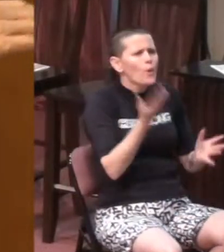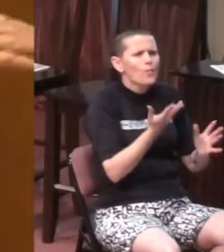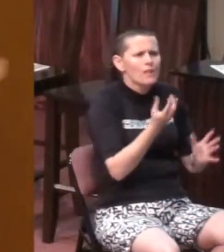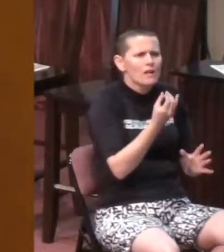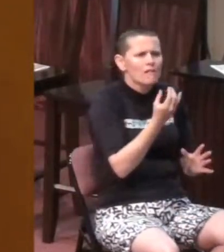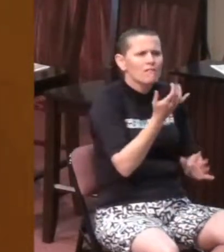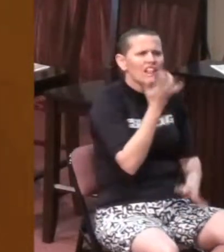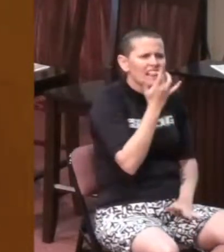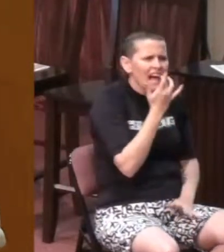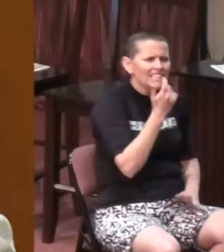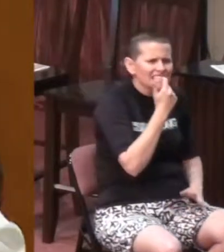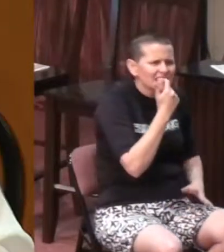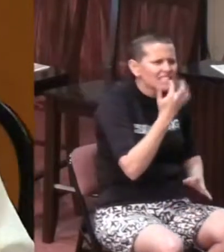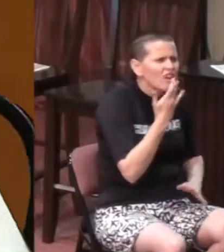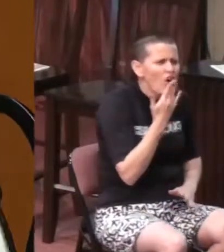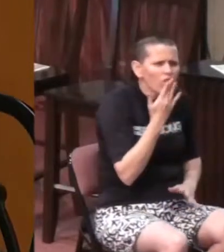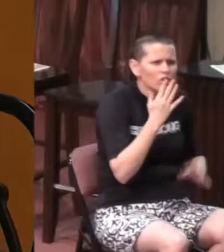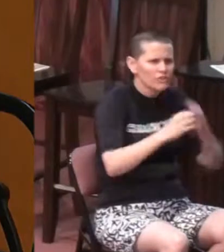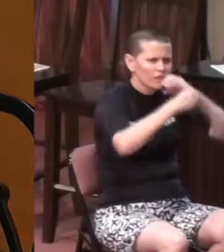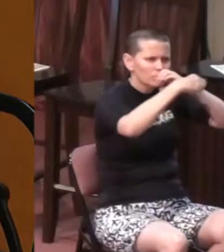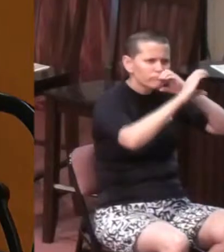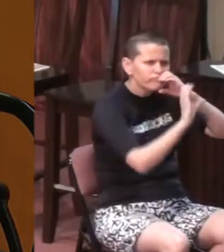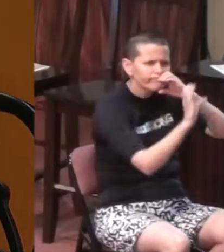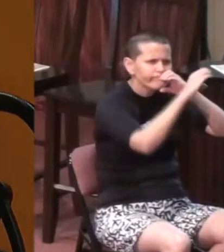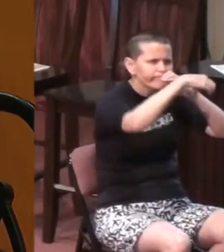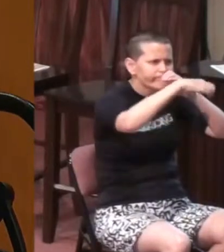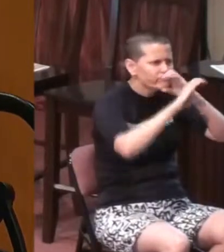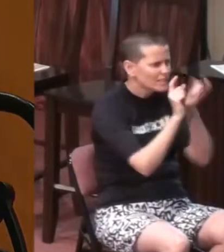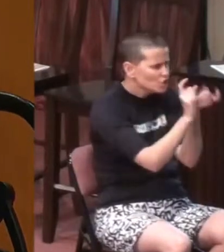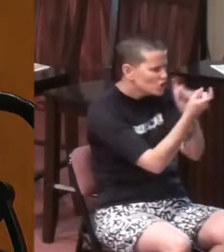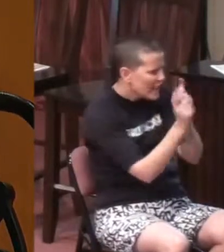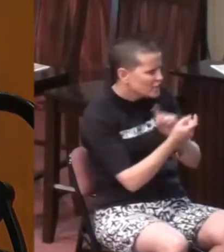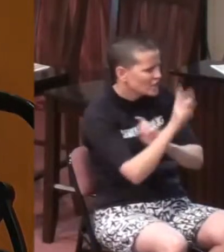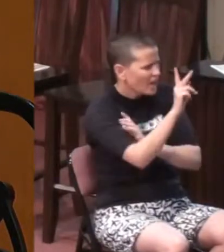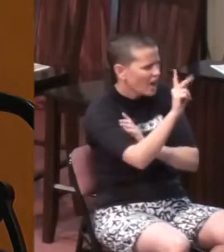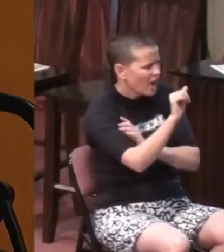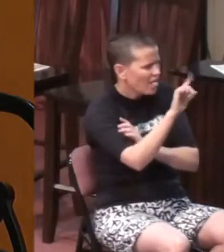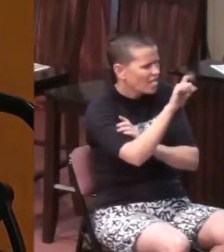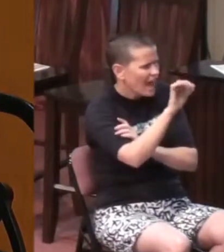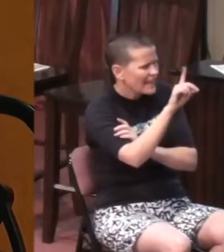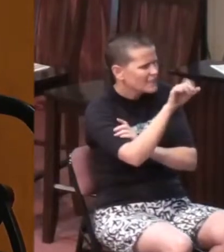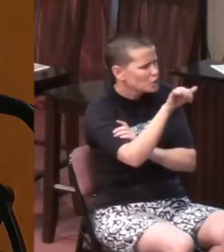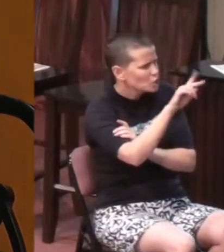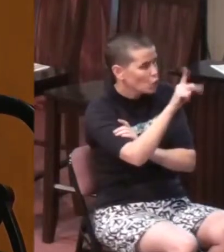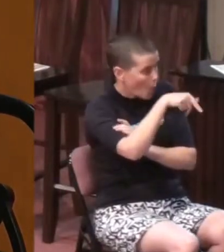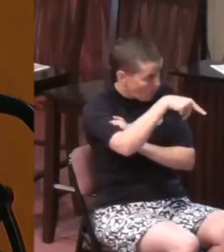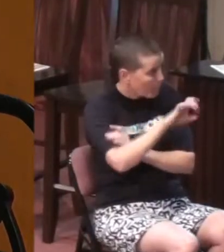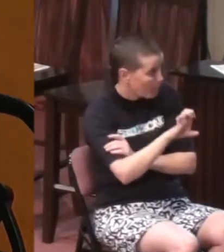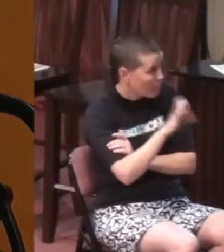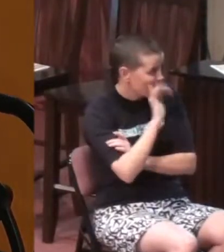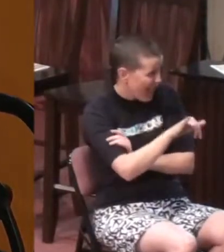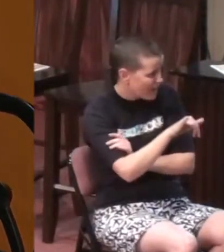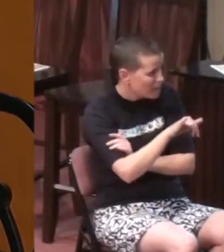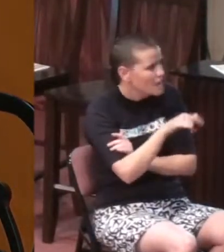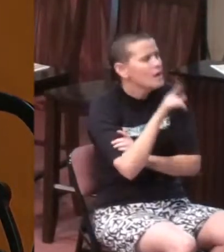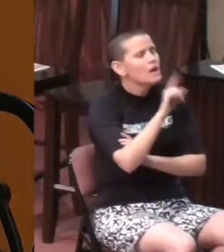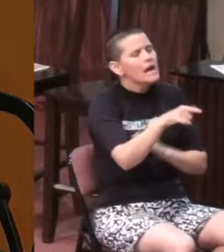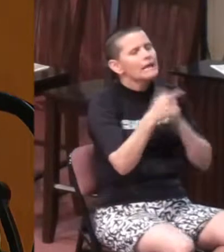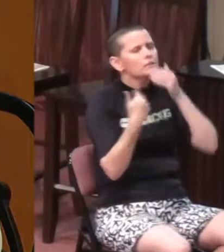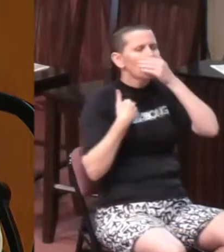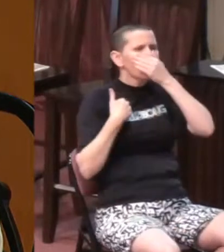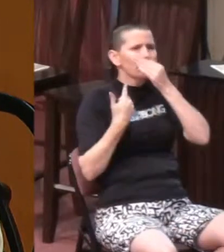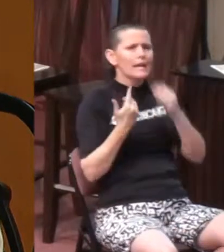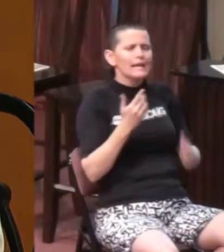glory. And that is what I recognize, that life's never happening to me. It's